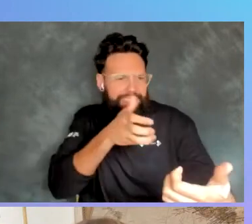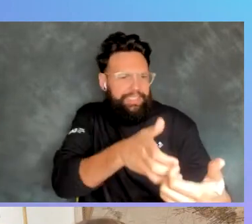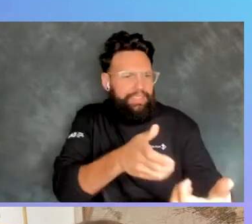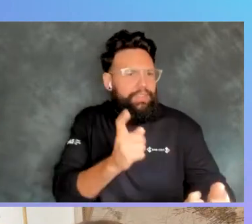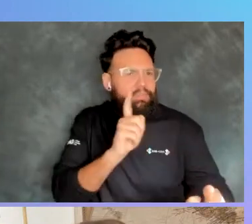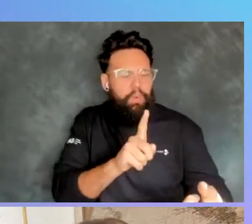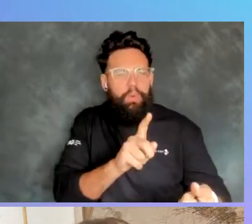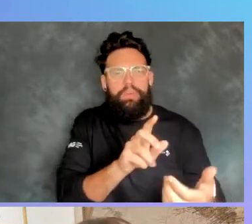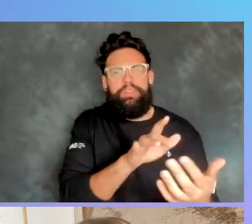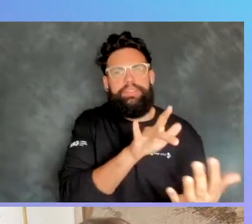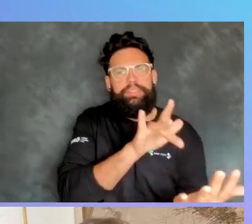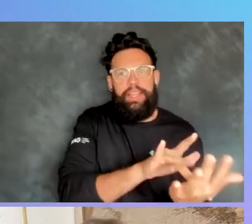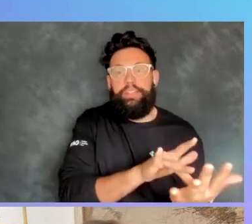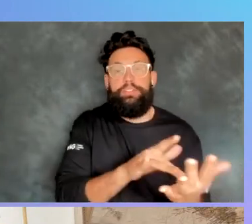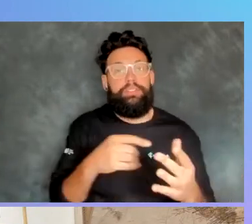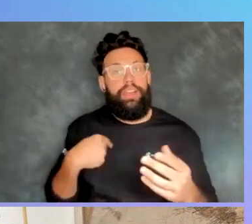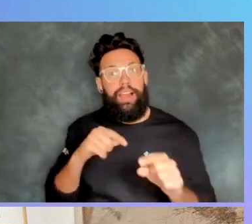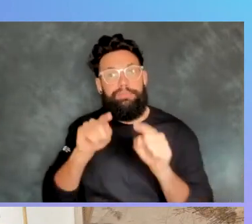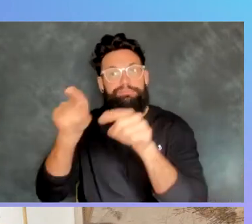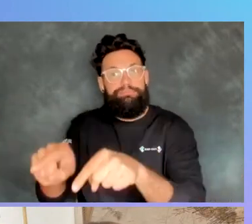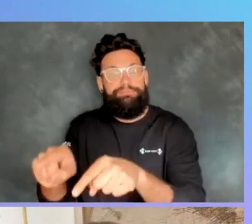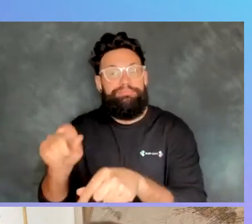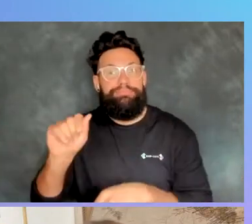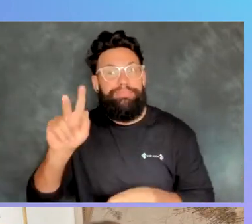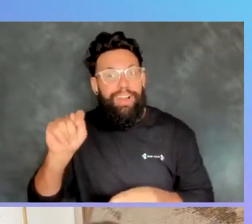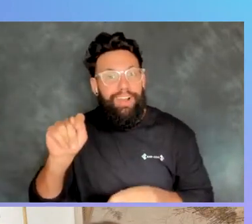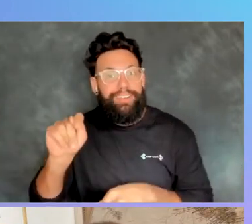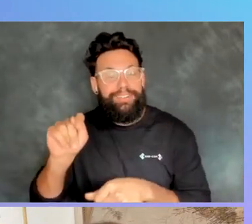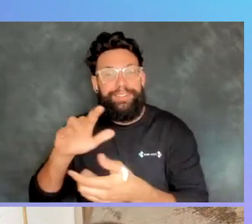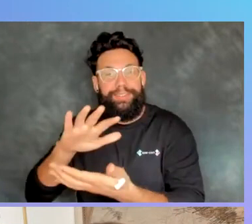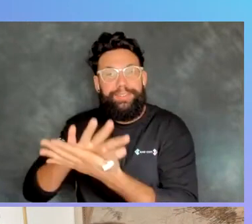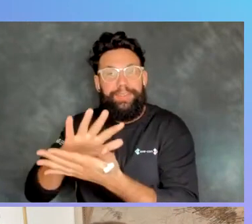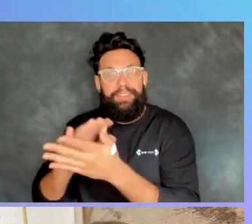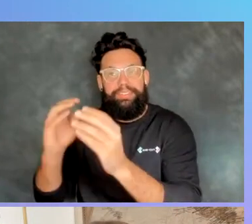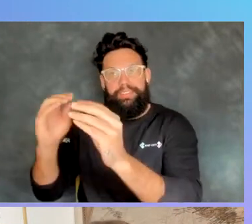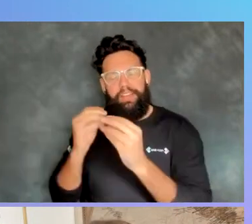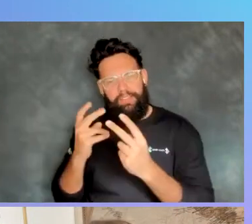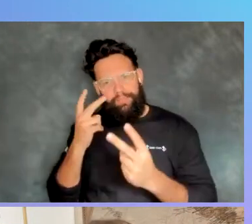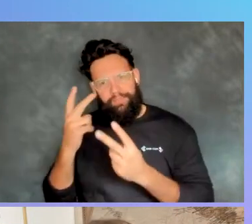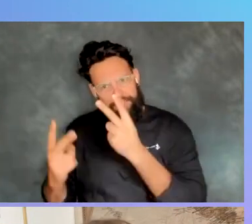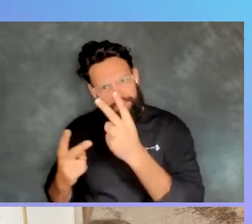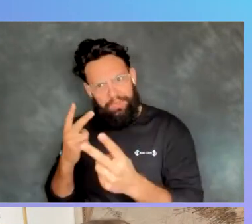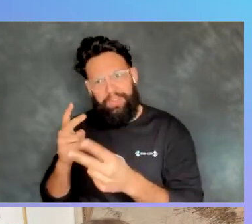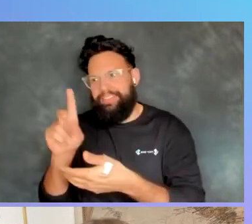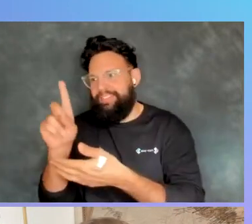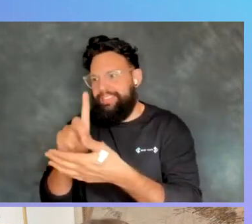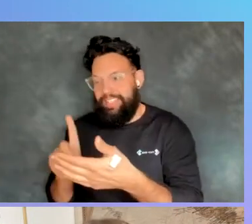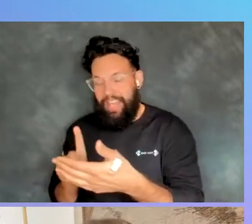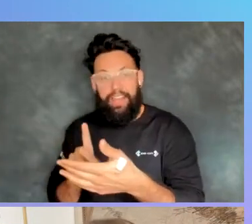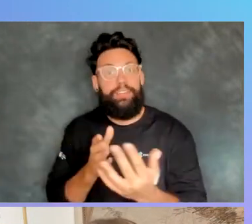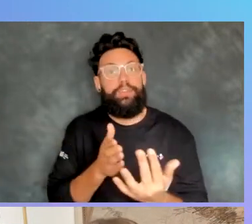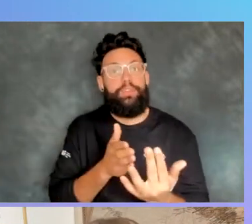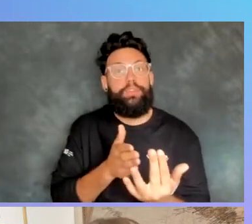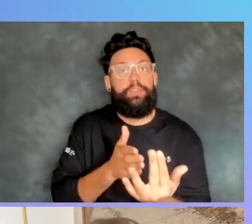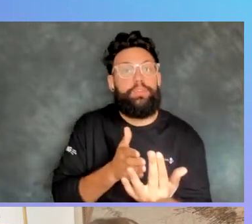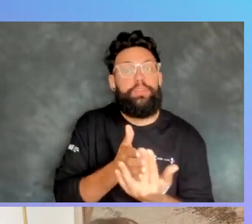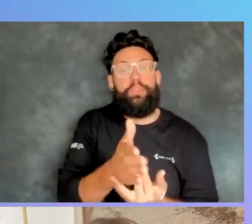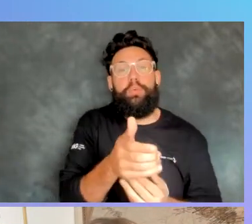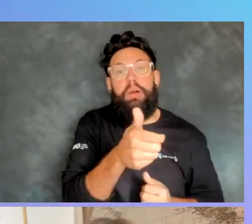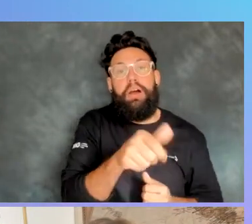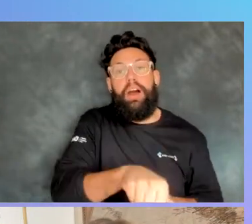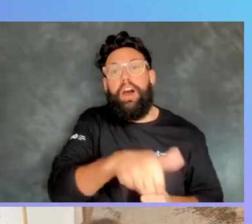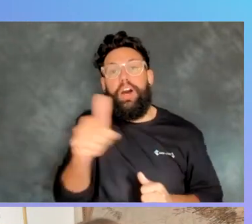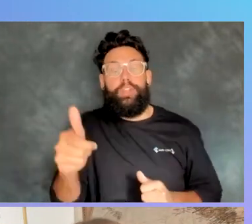we were taught visual design. And I started to realize how underdeveloped my design skills were for other sensory